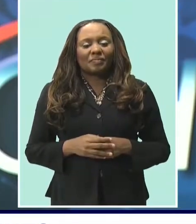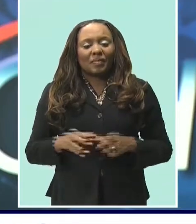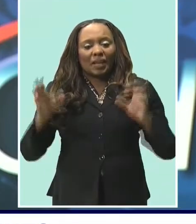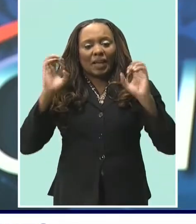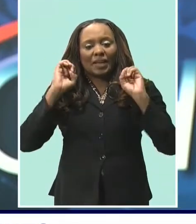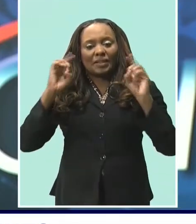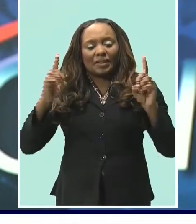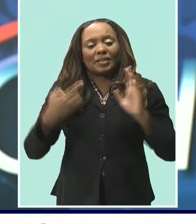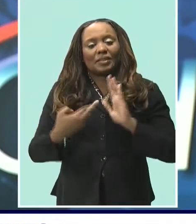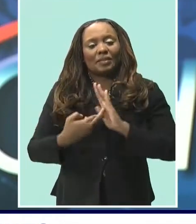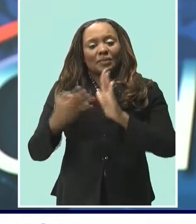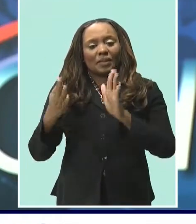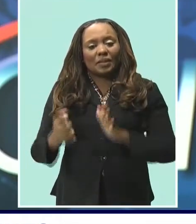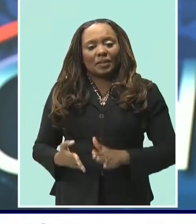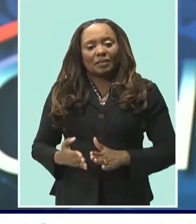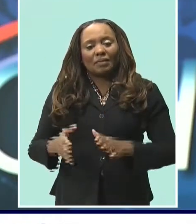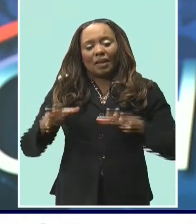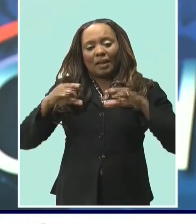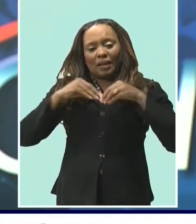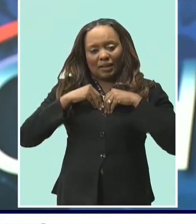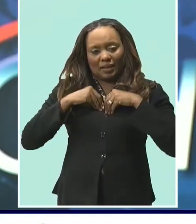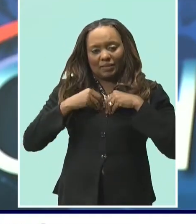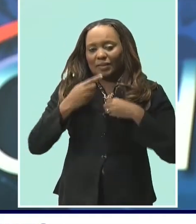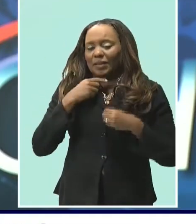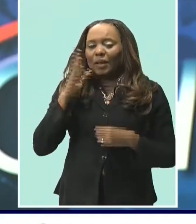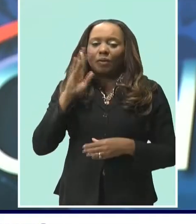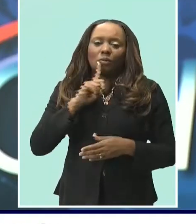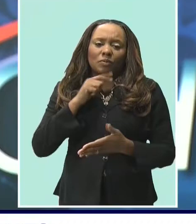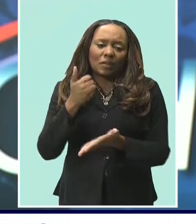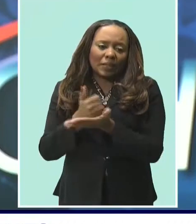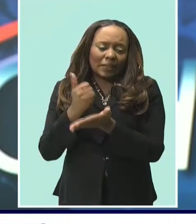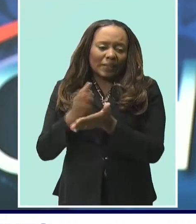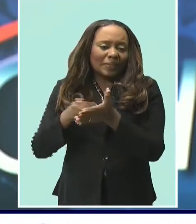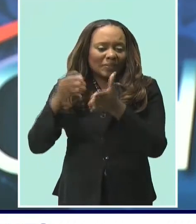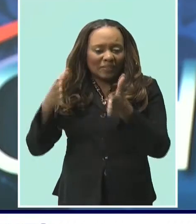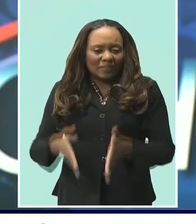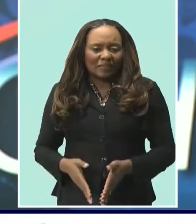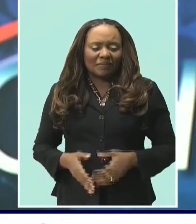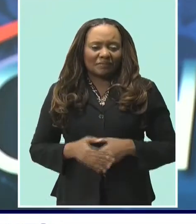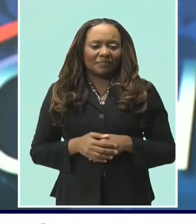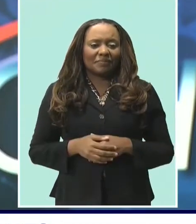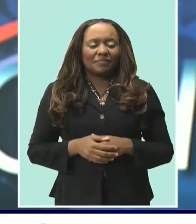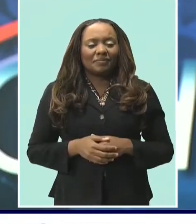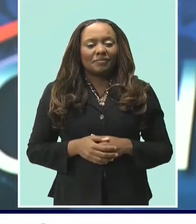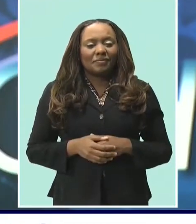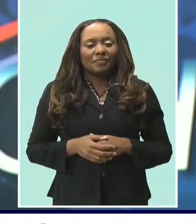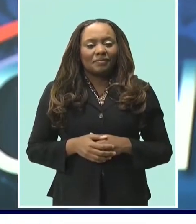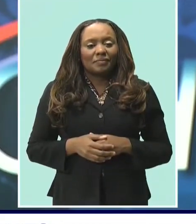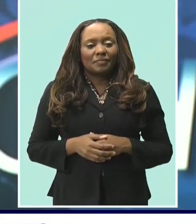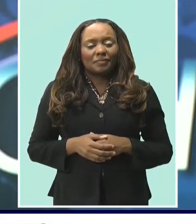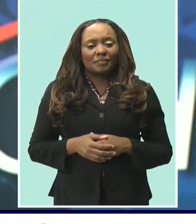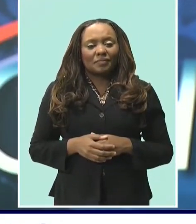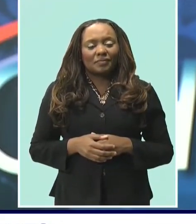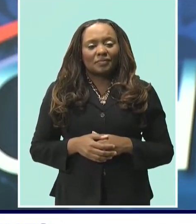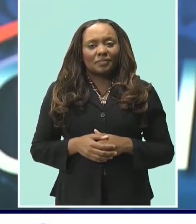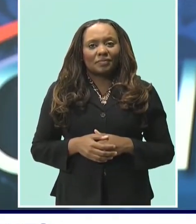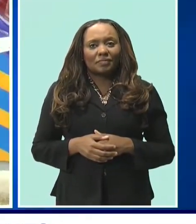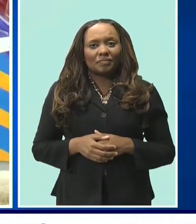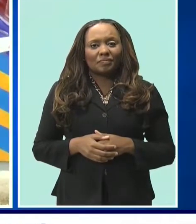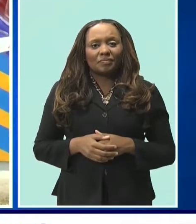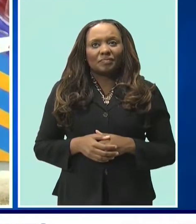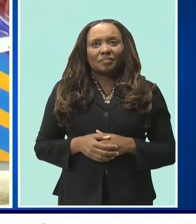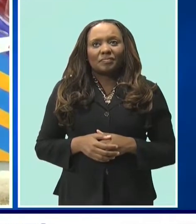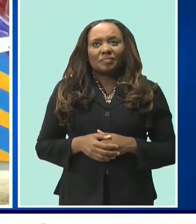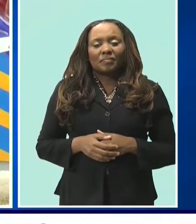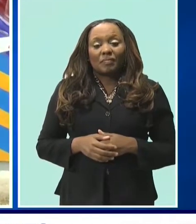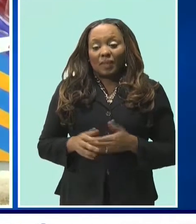Officer Joy Adamson accepted the devices, noting they will assist many students. These tablets